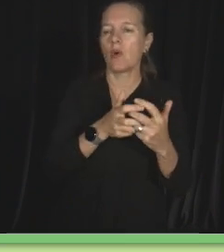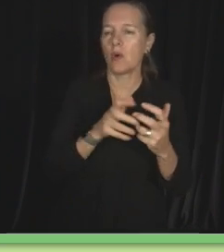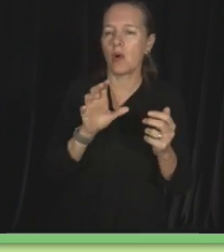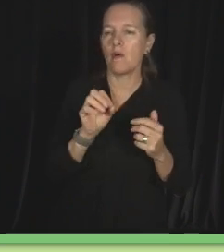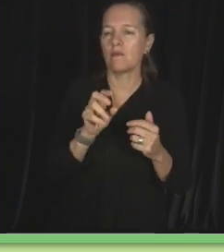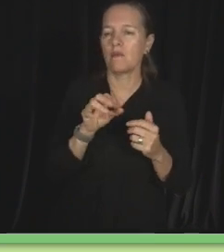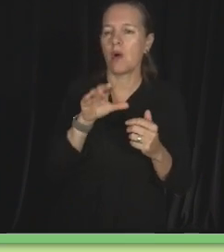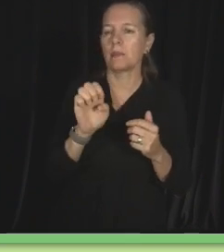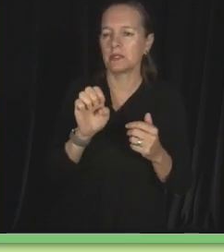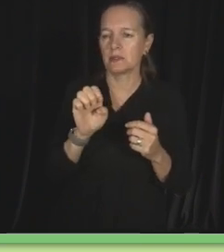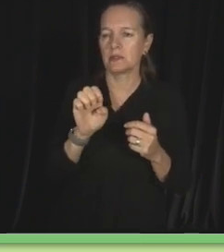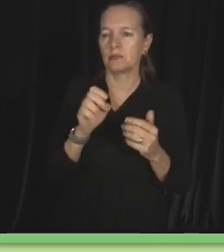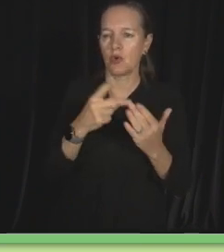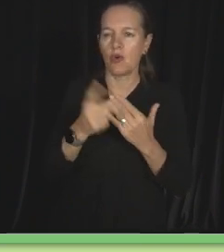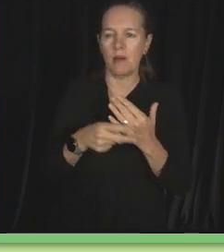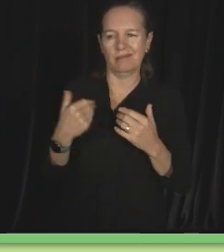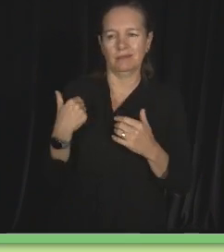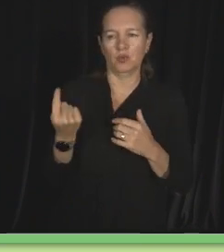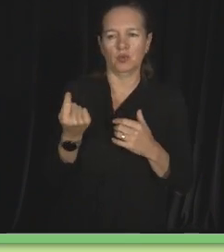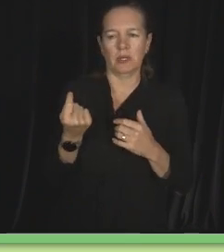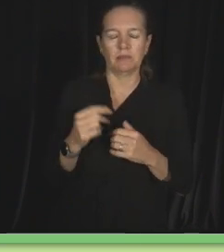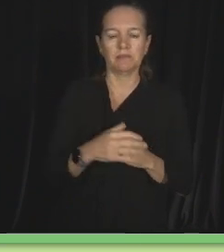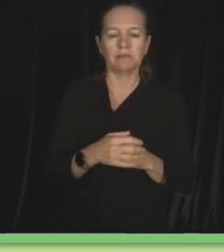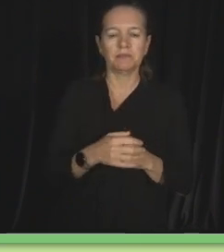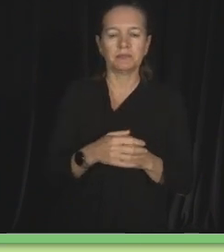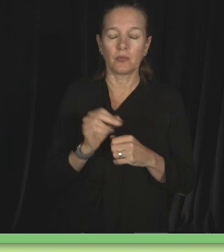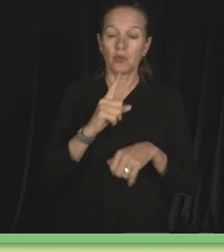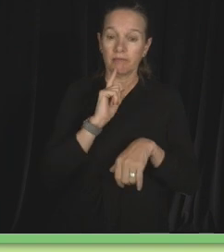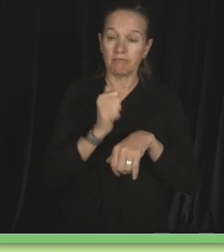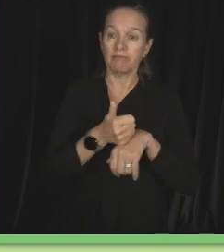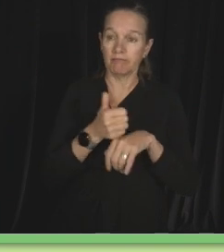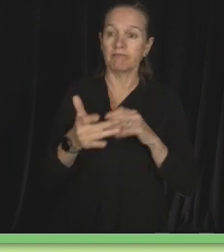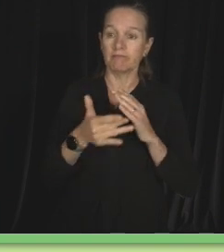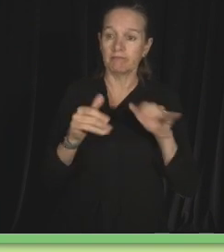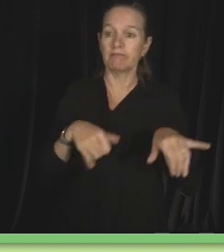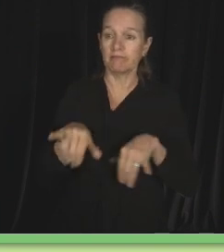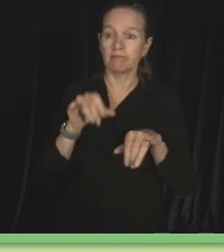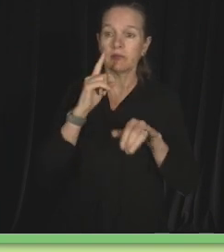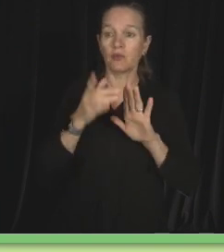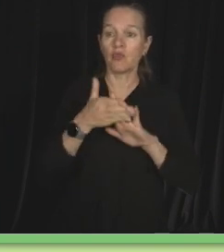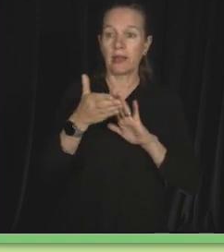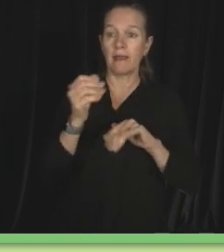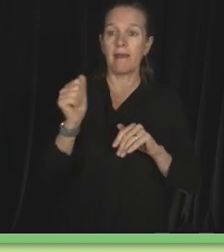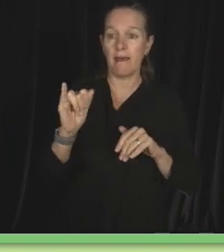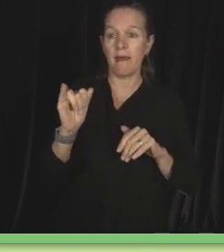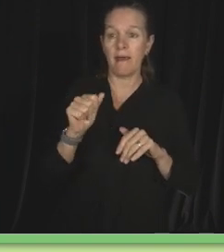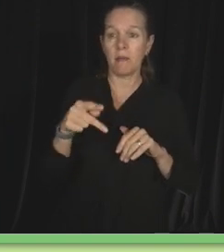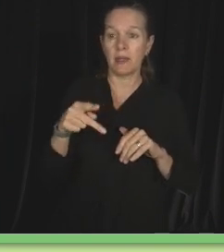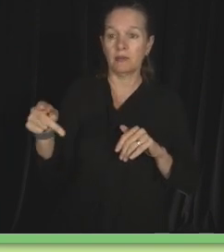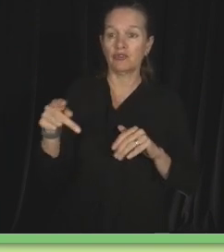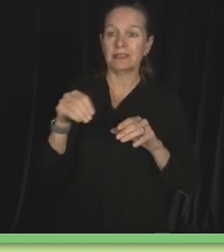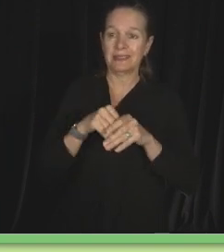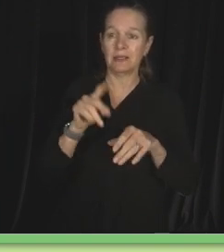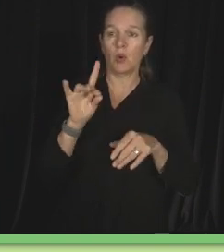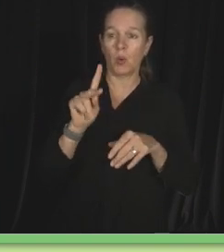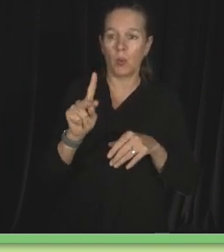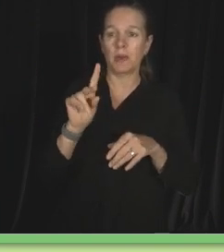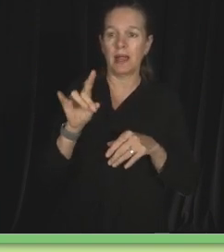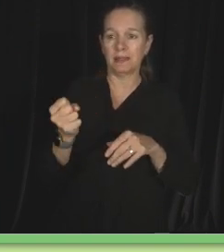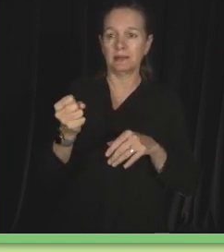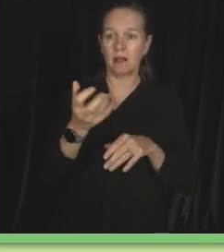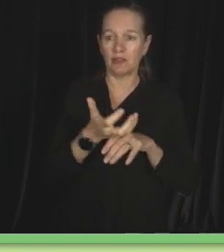Tuesday, really setting up a technical standard for running AI applications in Kubernetes